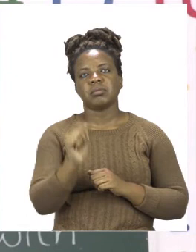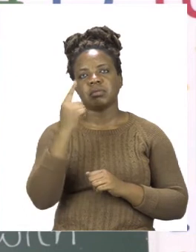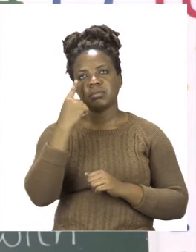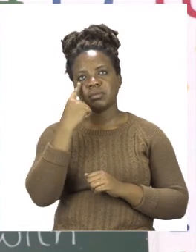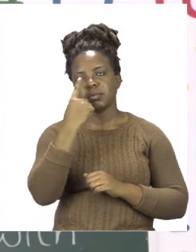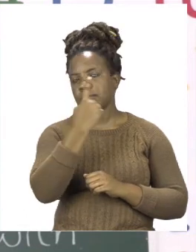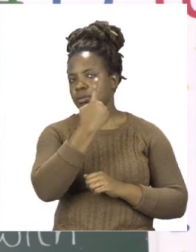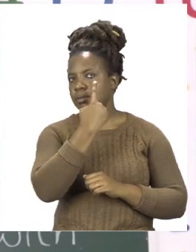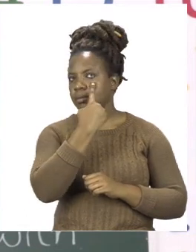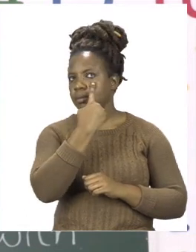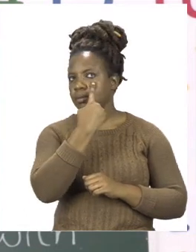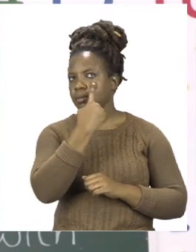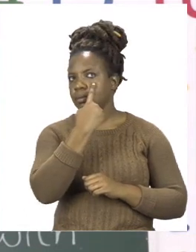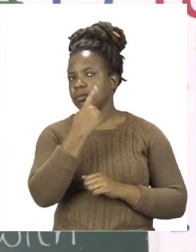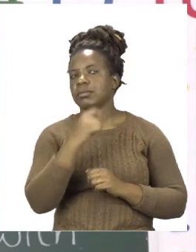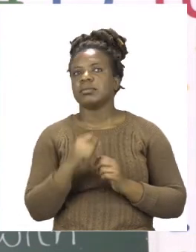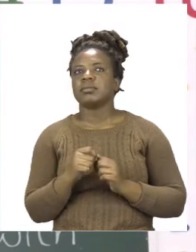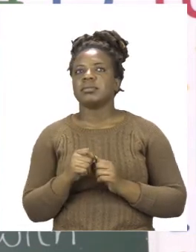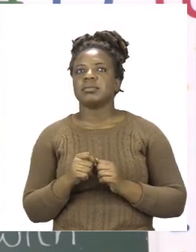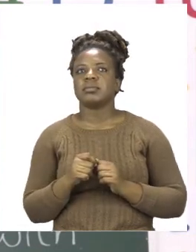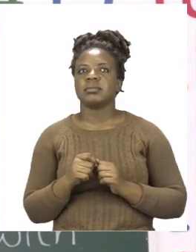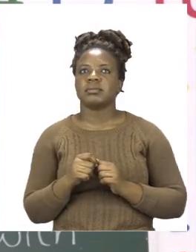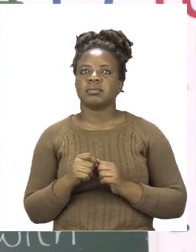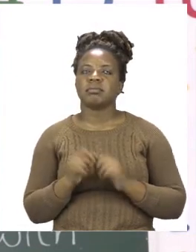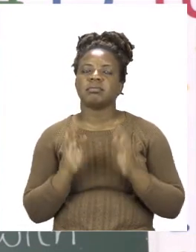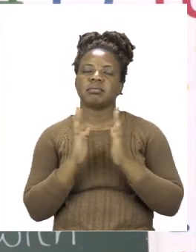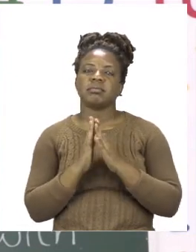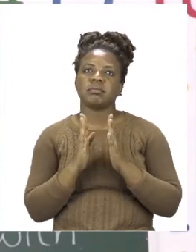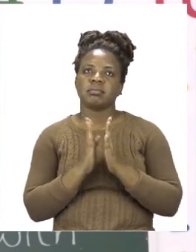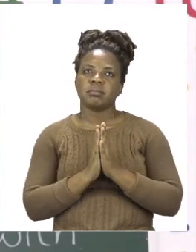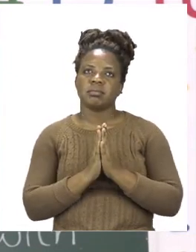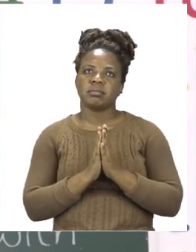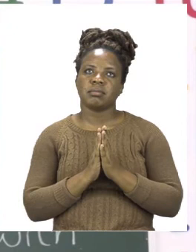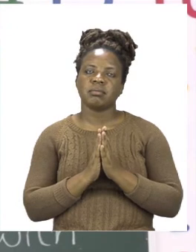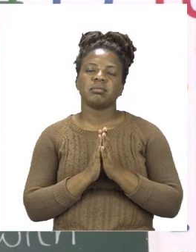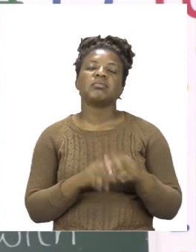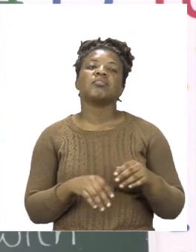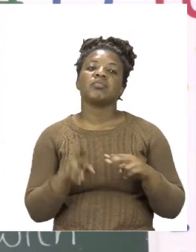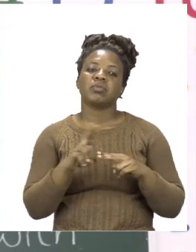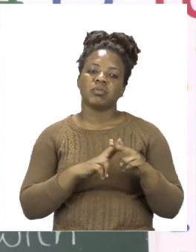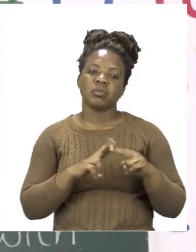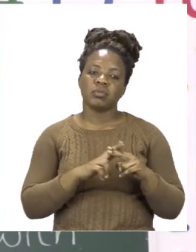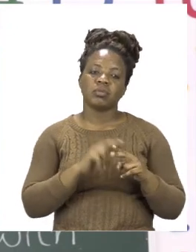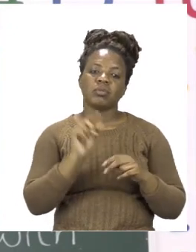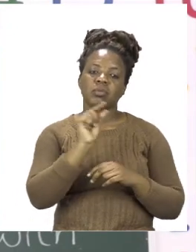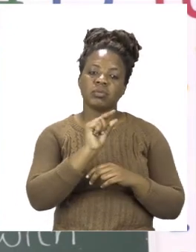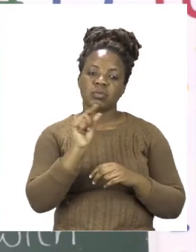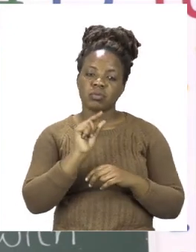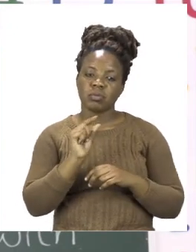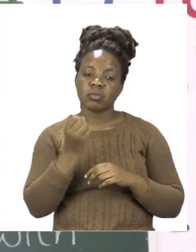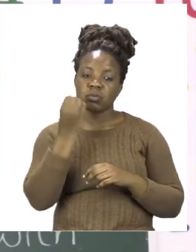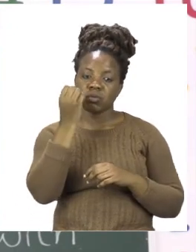your eyes. So make sure, boys and girls, that you use the word you've been given and the pictures